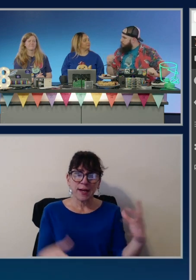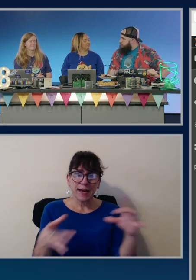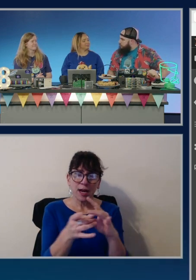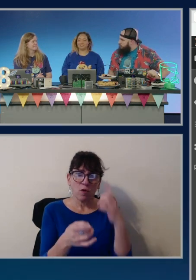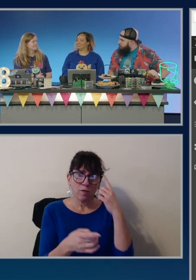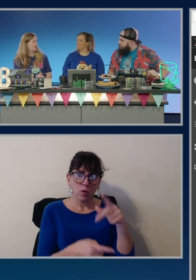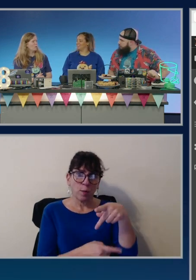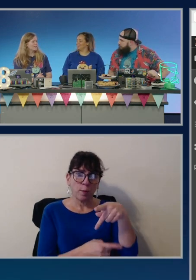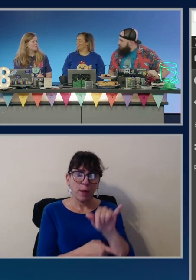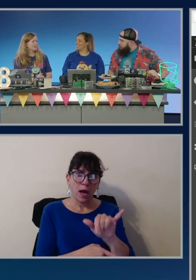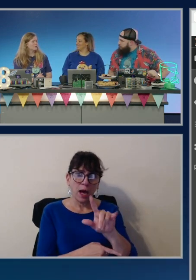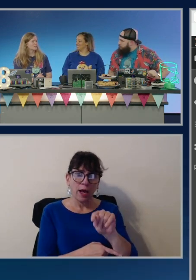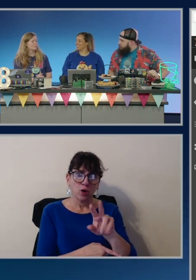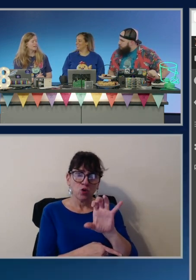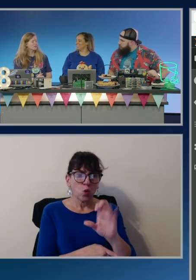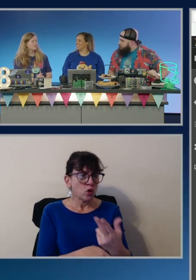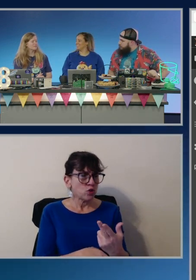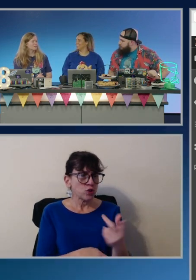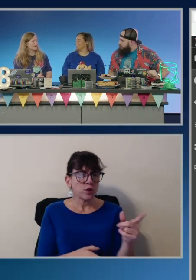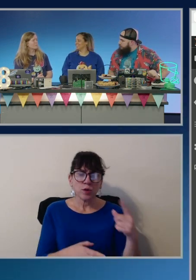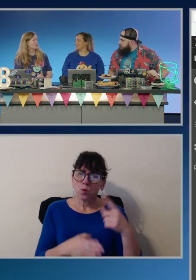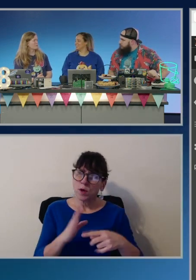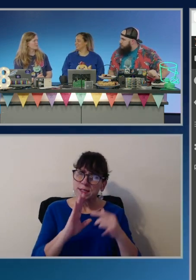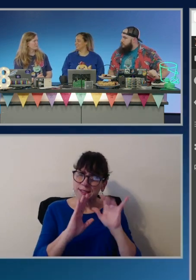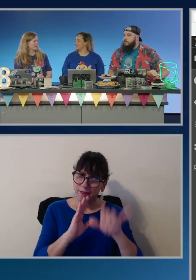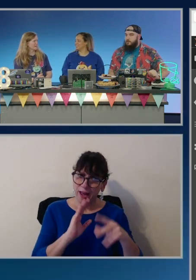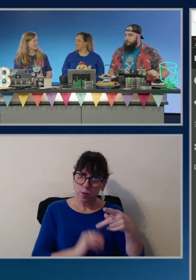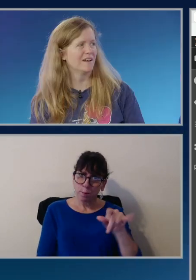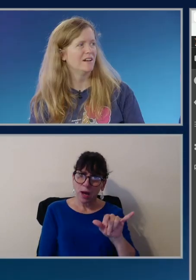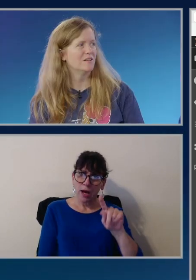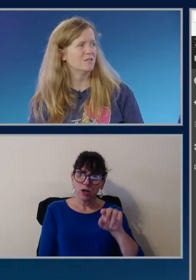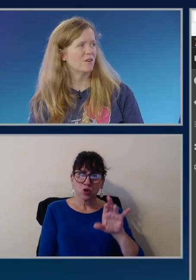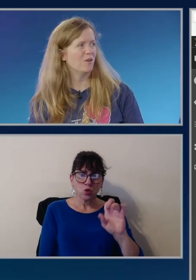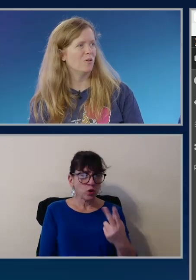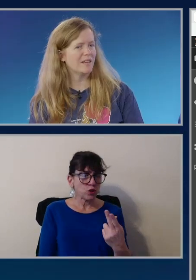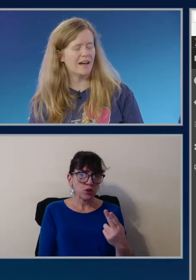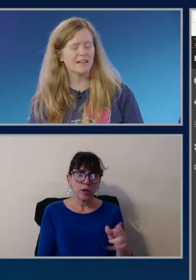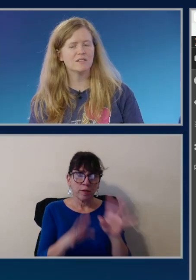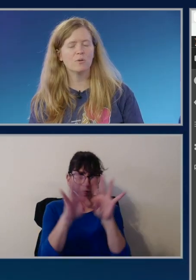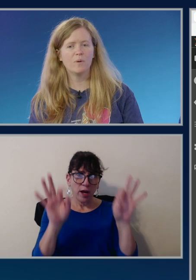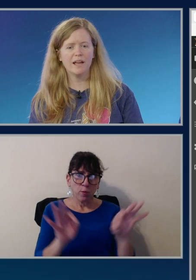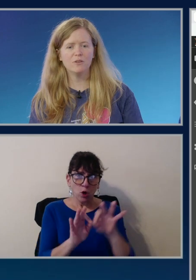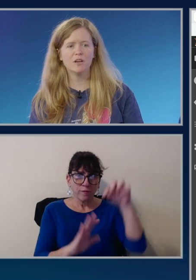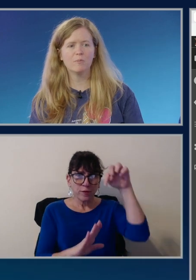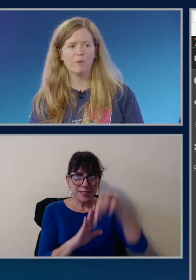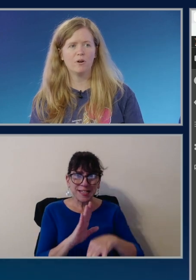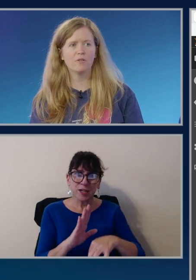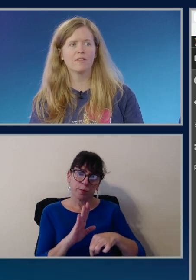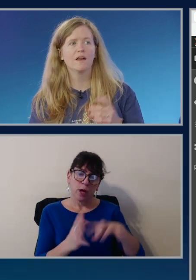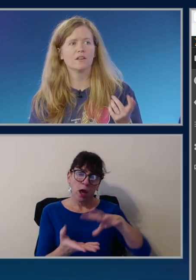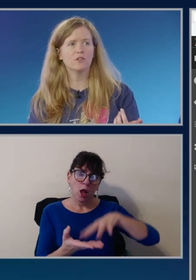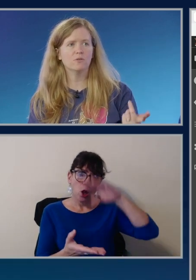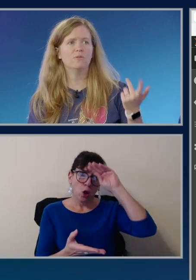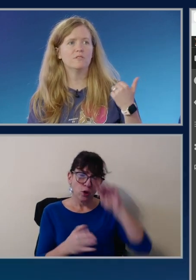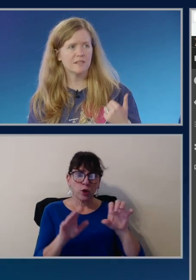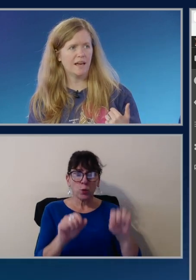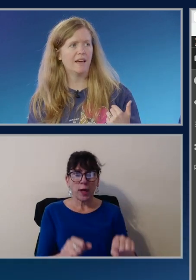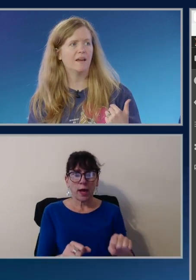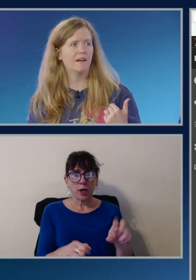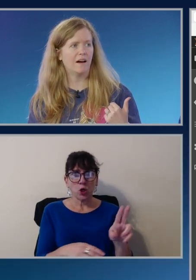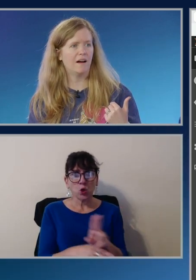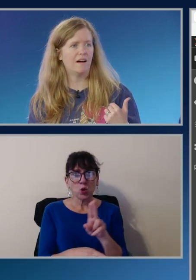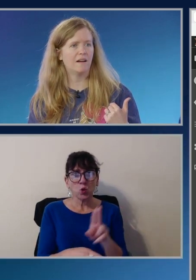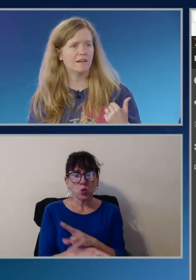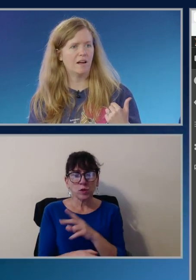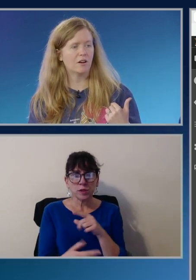is PyTorch? What is PyTorch? PyTorch is a framework for deep learning. So yeah, it's a way you can both use